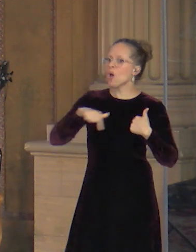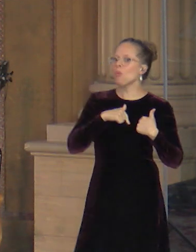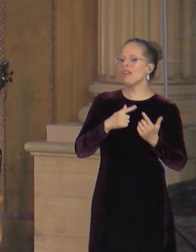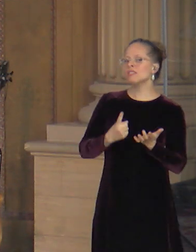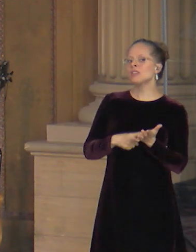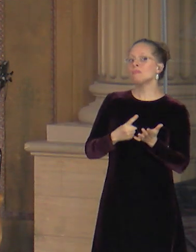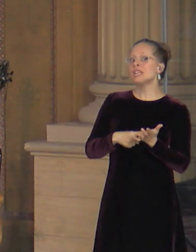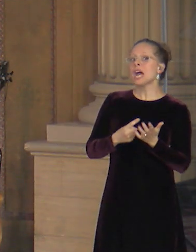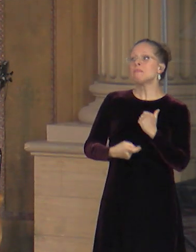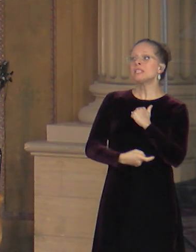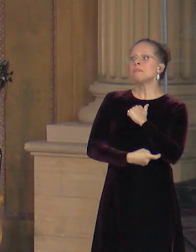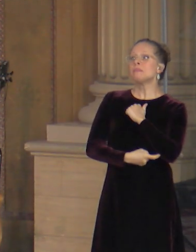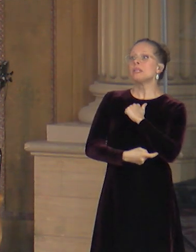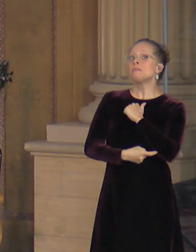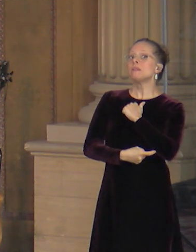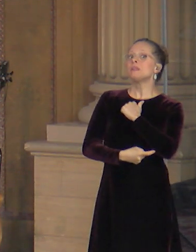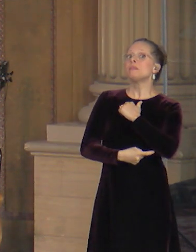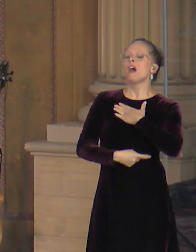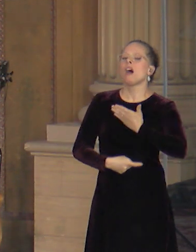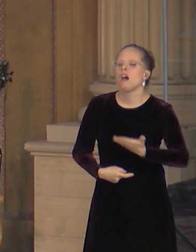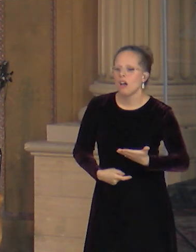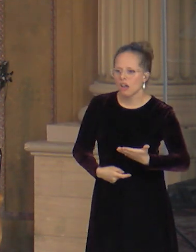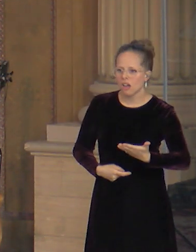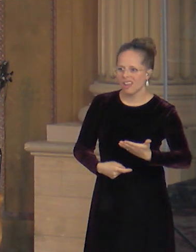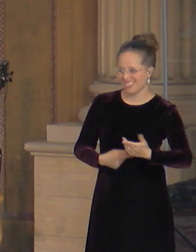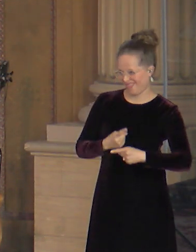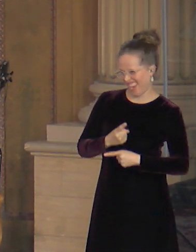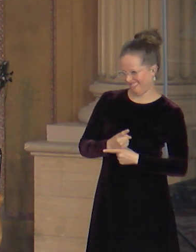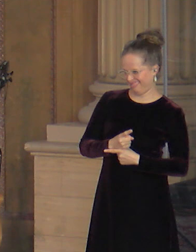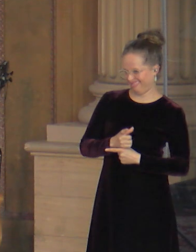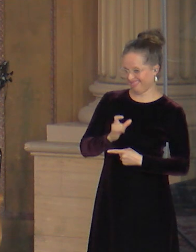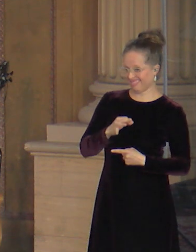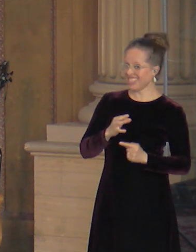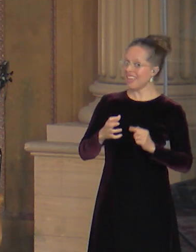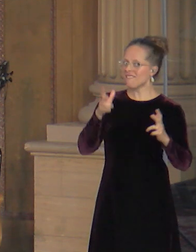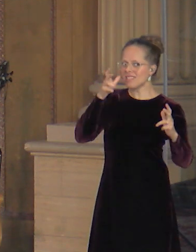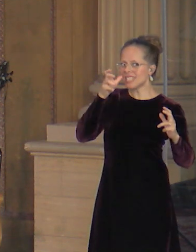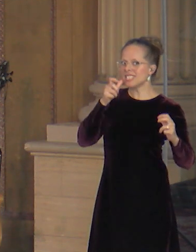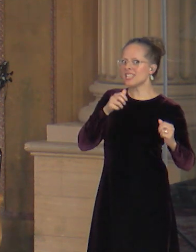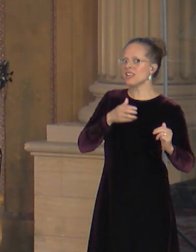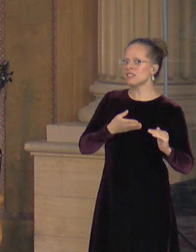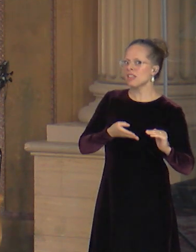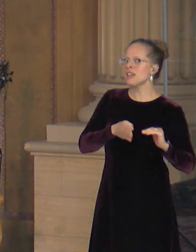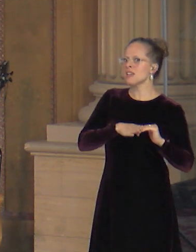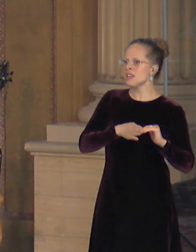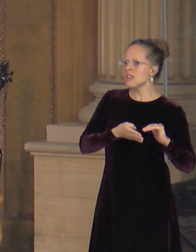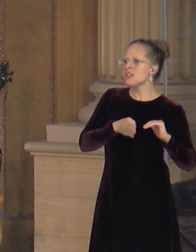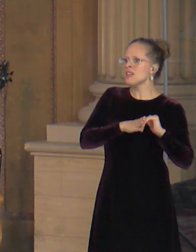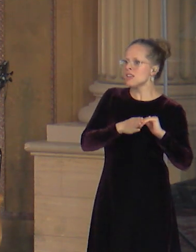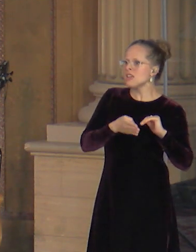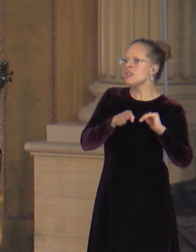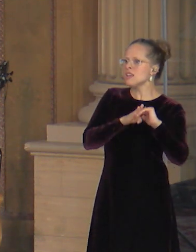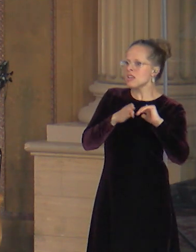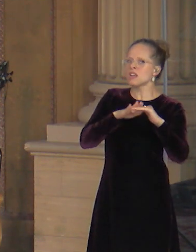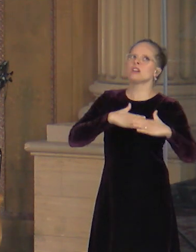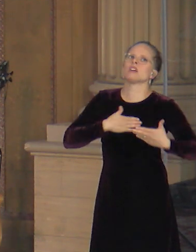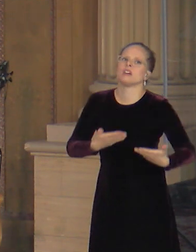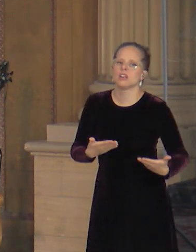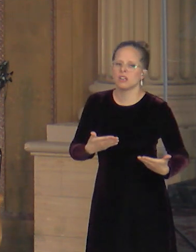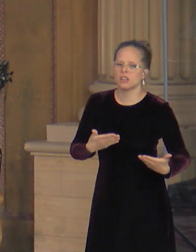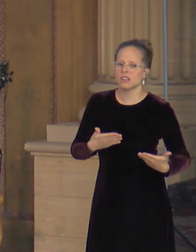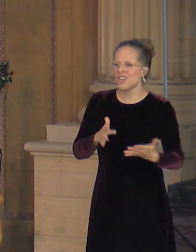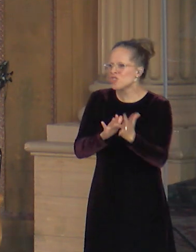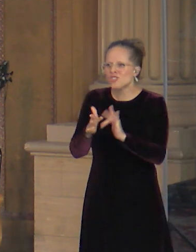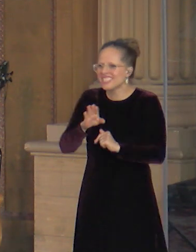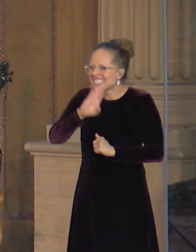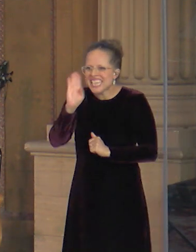at a certain threshold you know Satan escalates the temptation until we finally tap out and we lose but Jesus never lost and